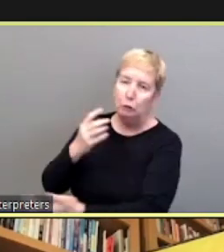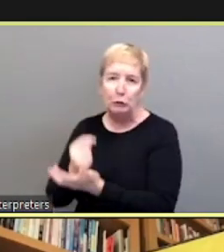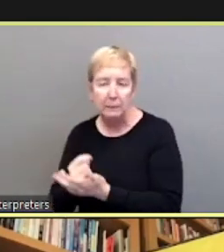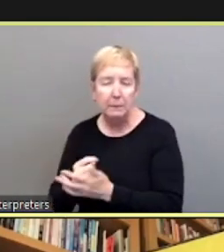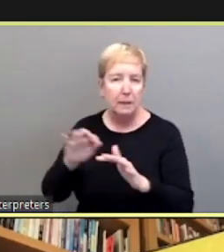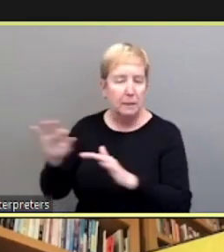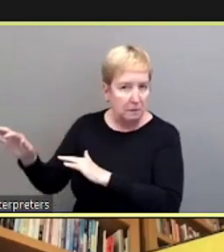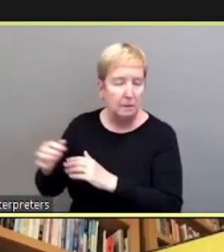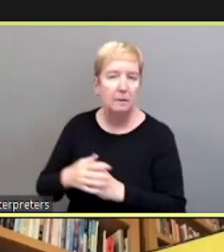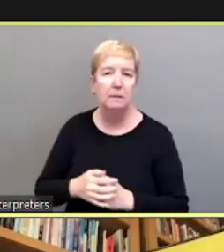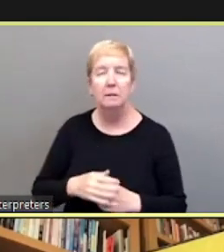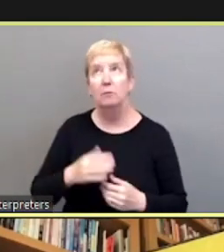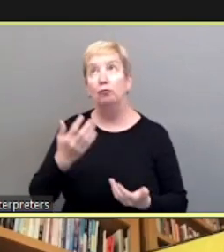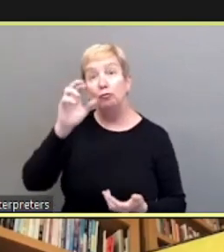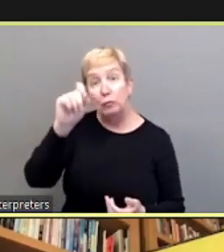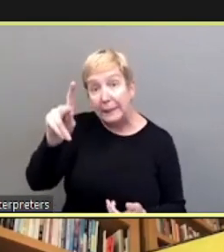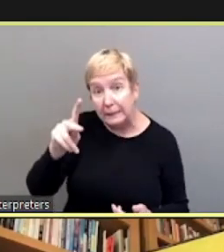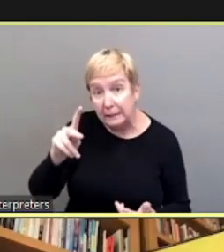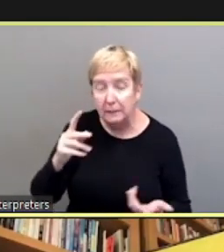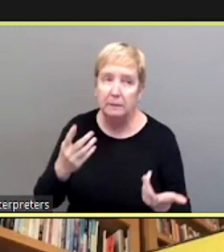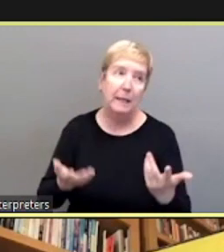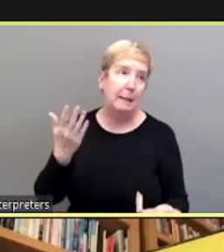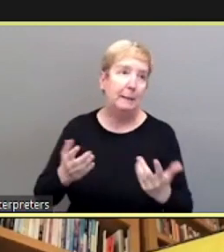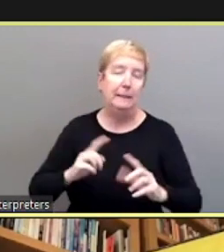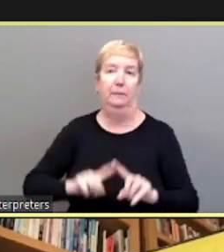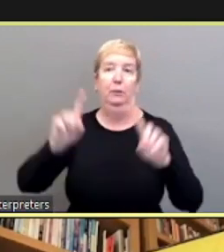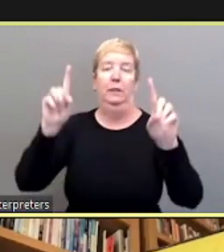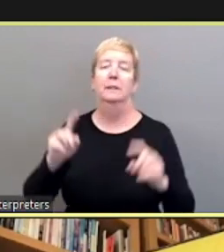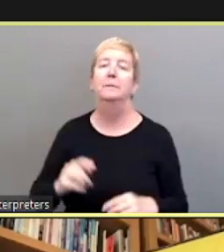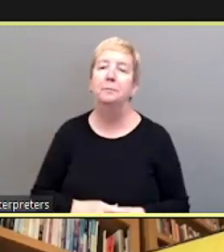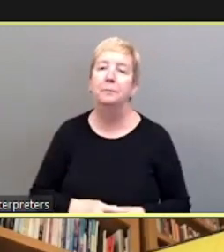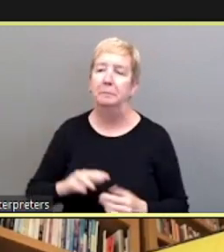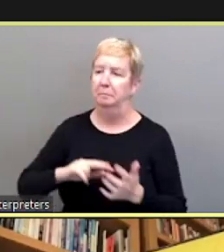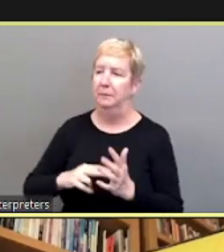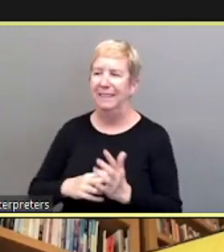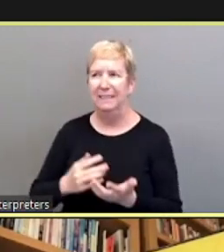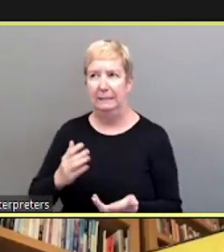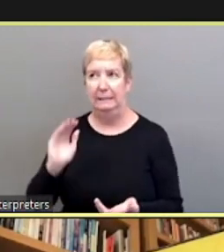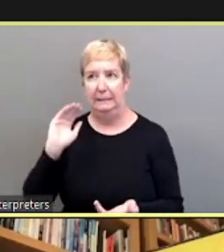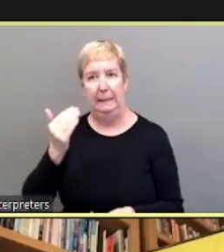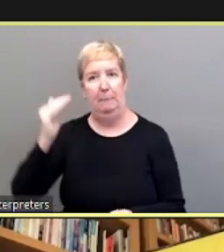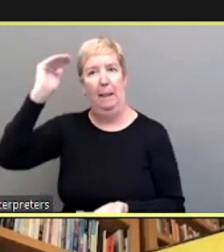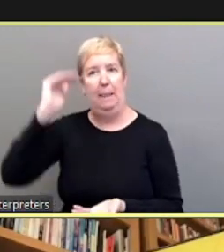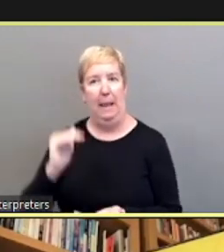you those curves in a second. That reduces hospitalizations by